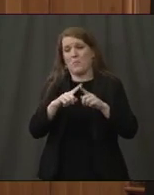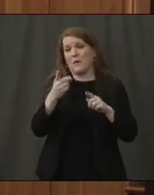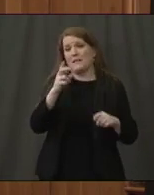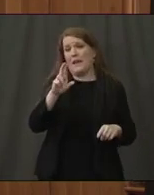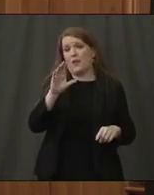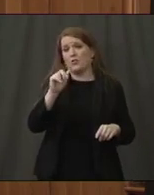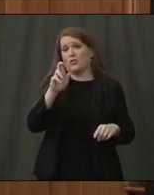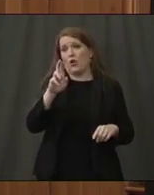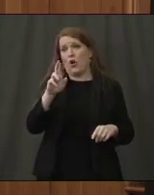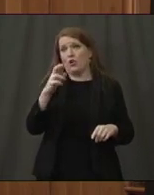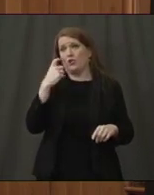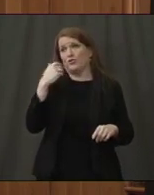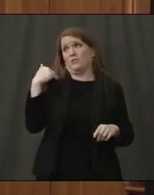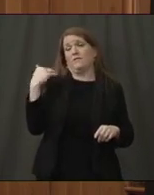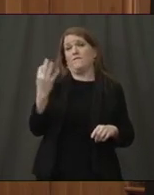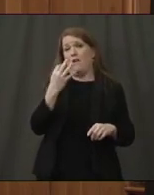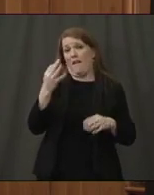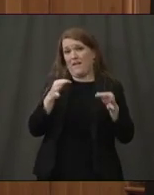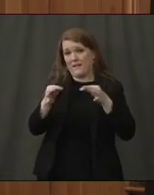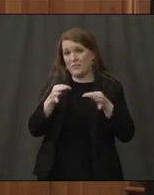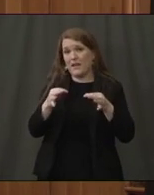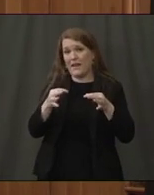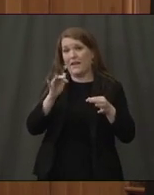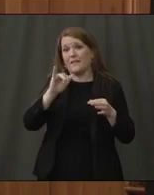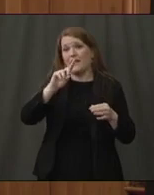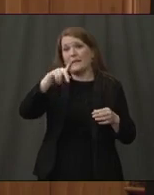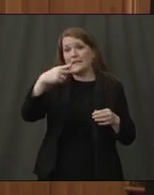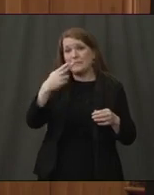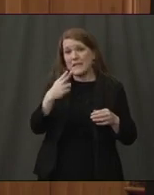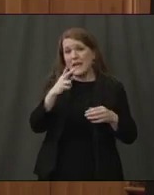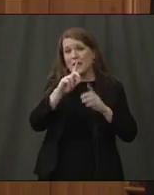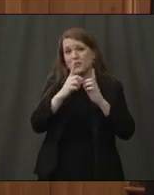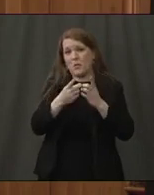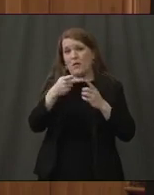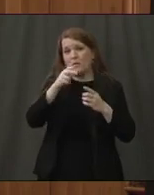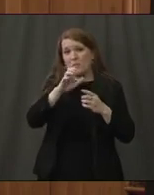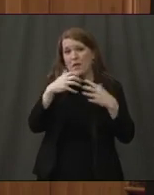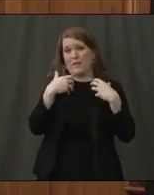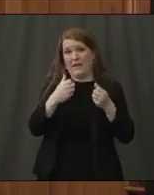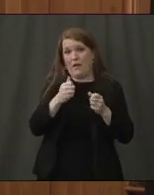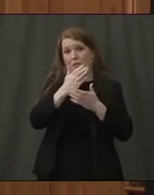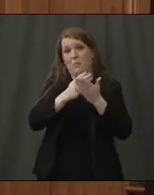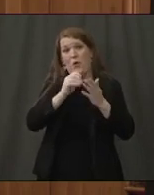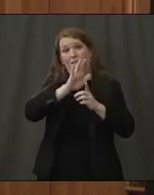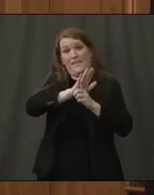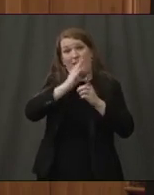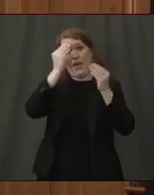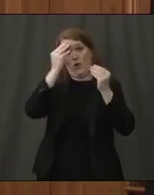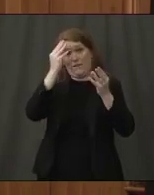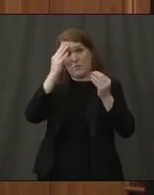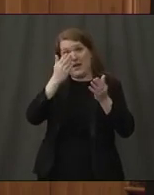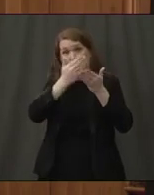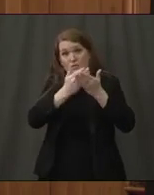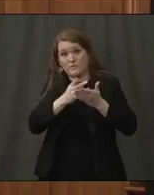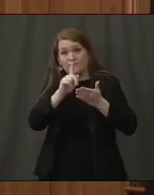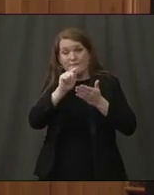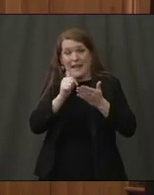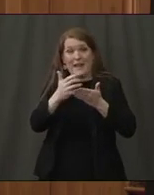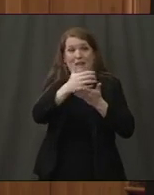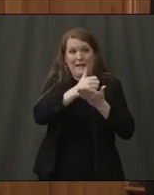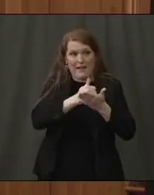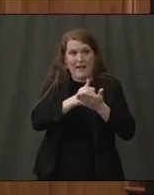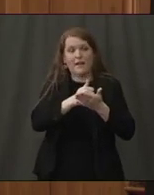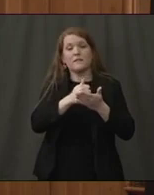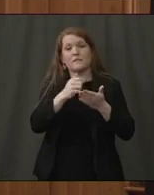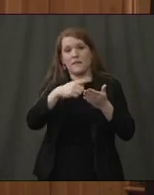Friday, the DPH and part of their data takes into account individuals who have tested